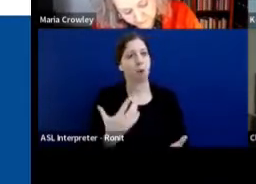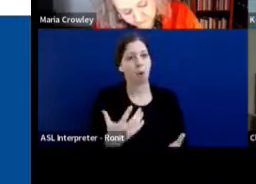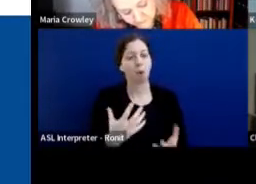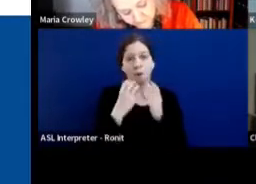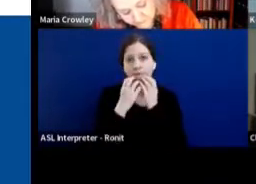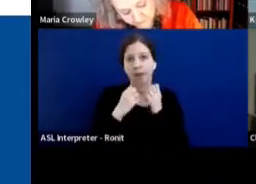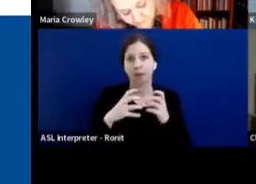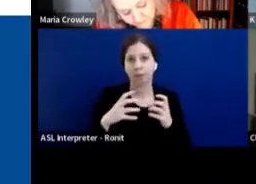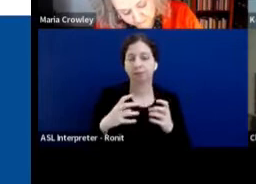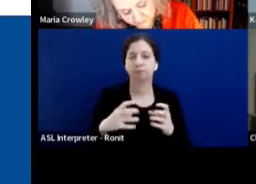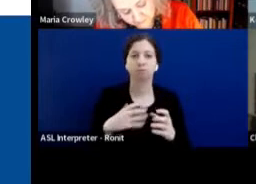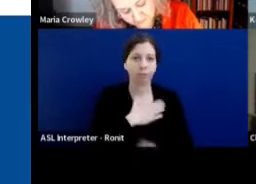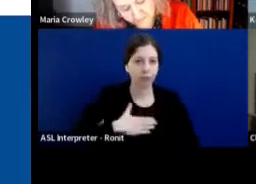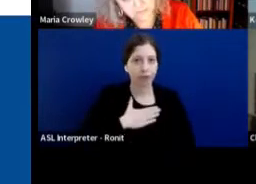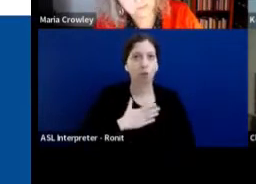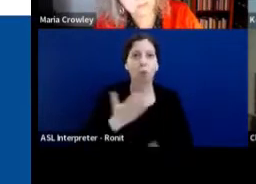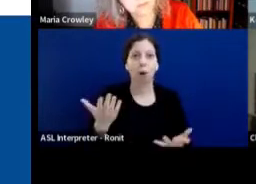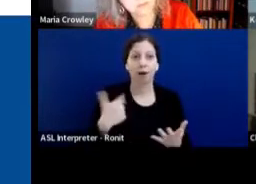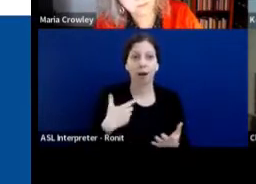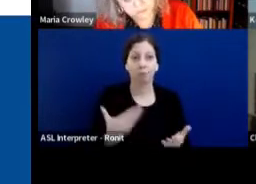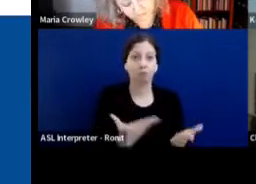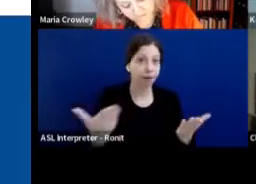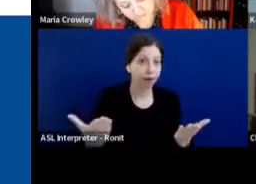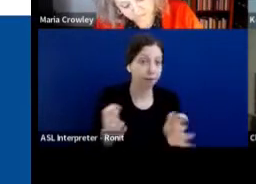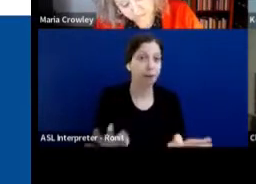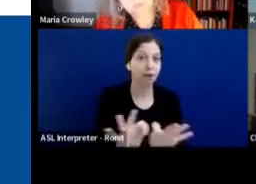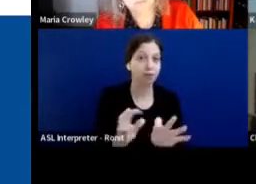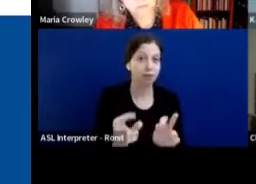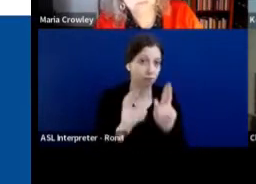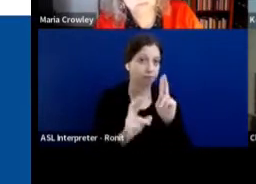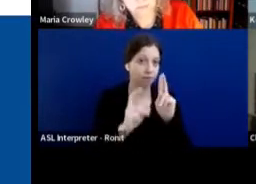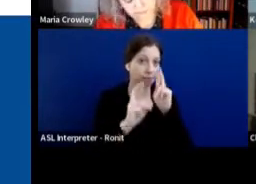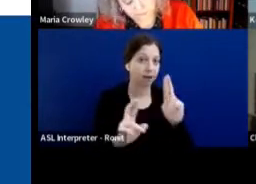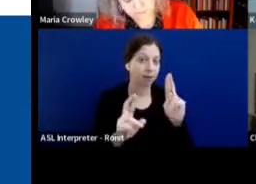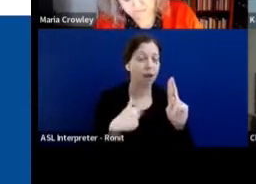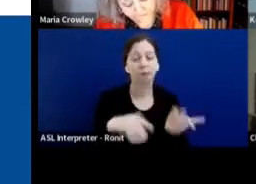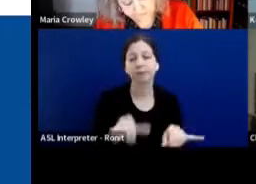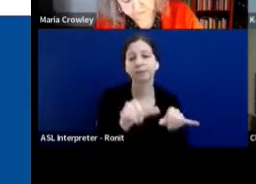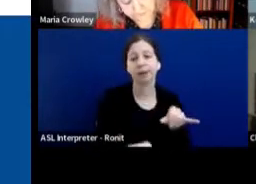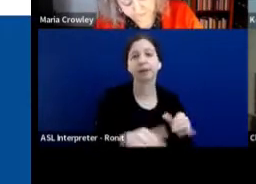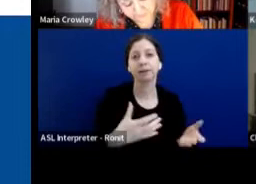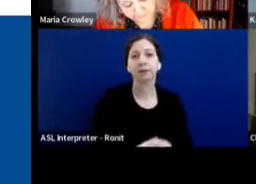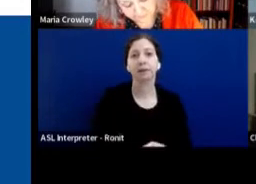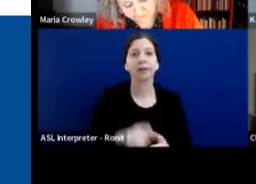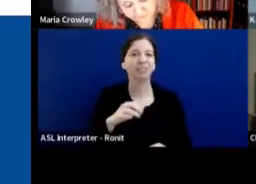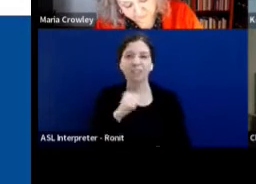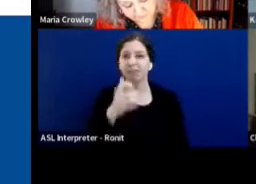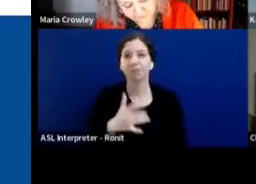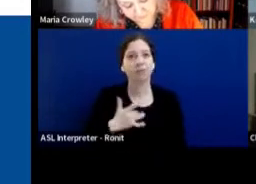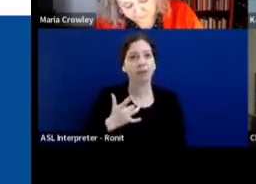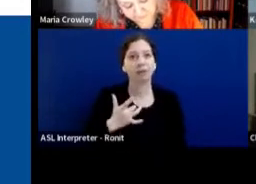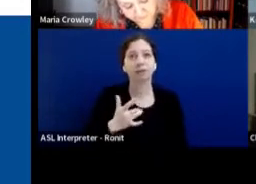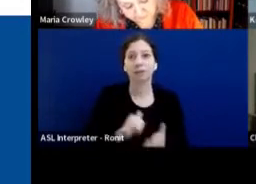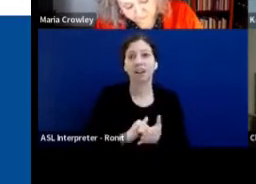I have to bring matters and is respected, then I would stay. If I did not feel that I